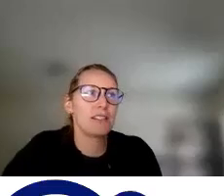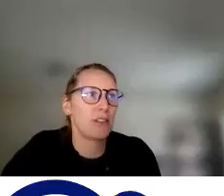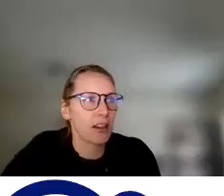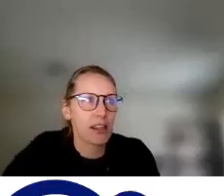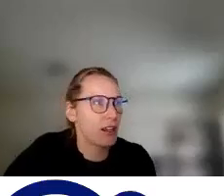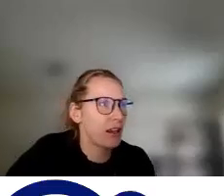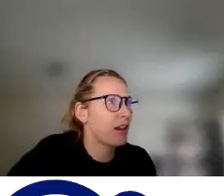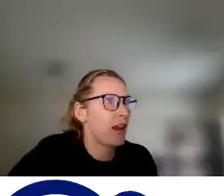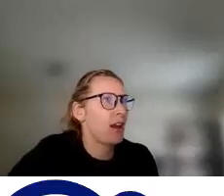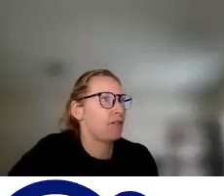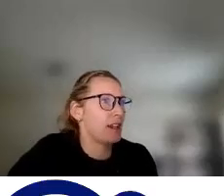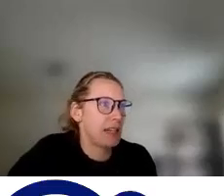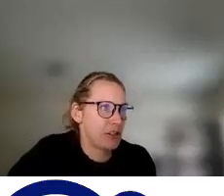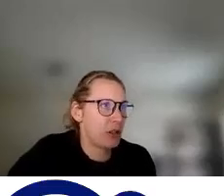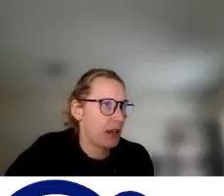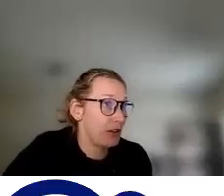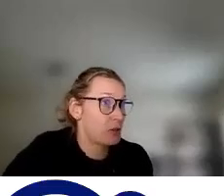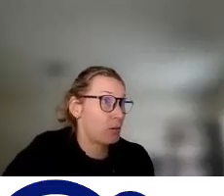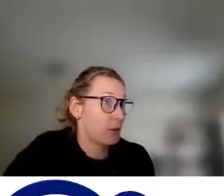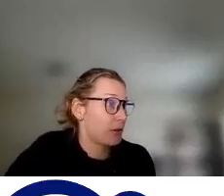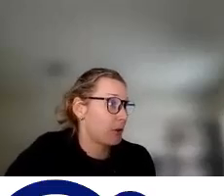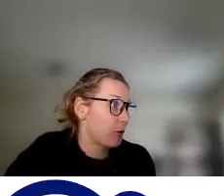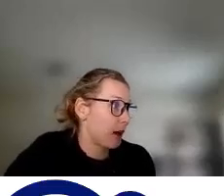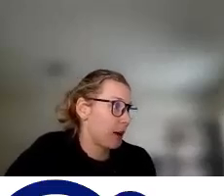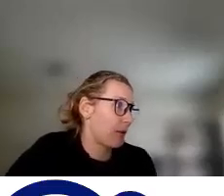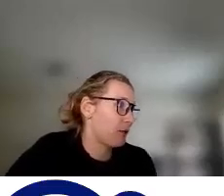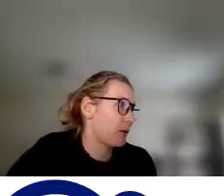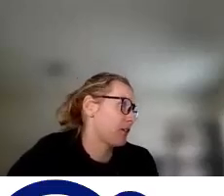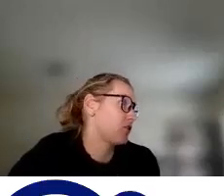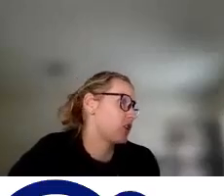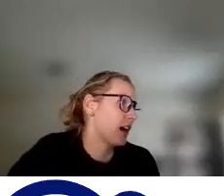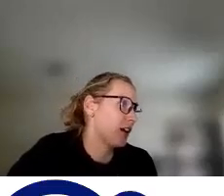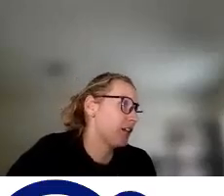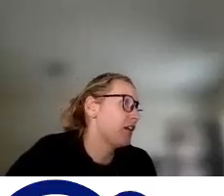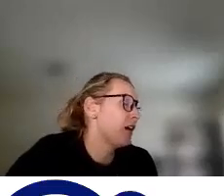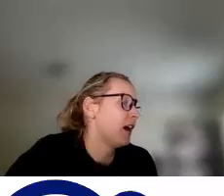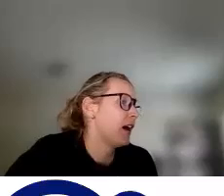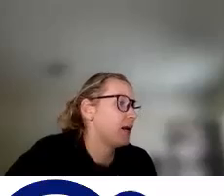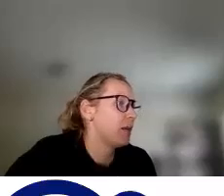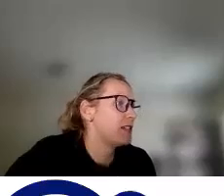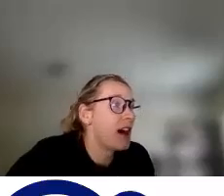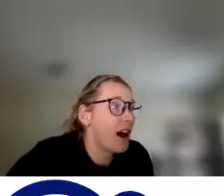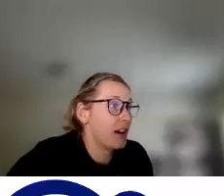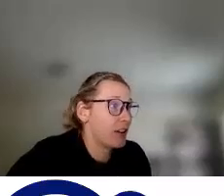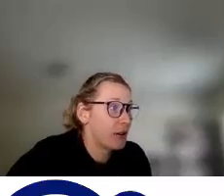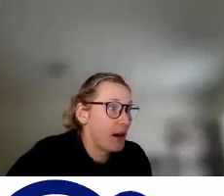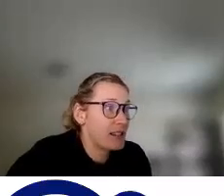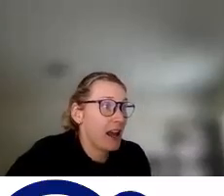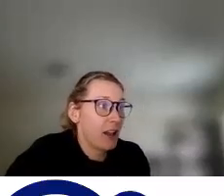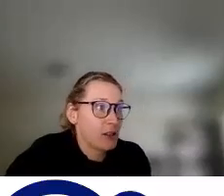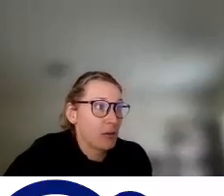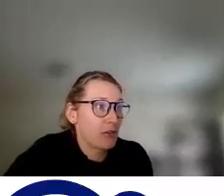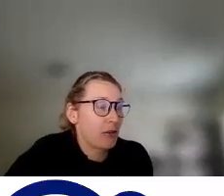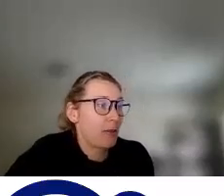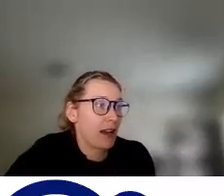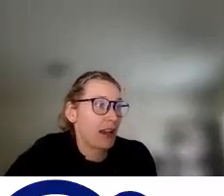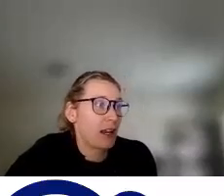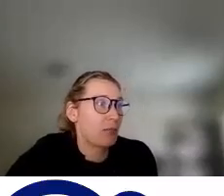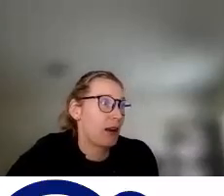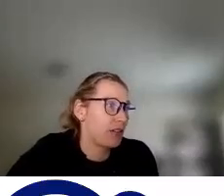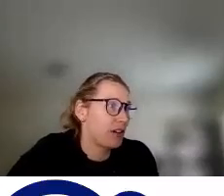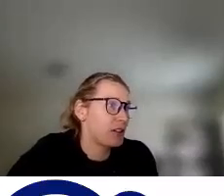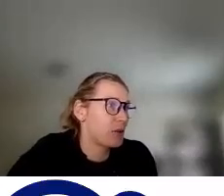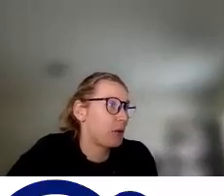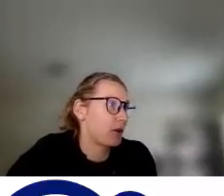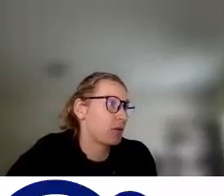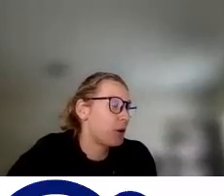unique and funky financial eligibility requirement where the child is not otherwise eligible for